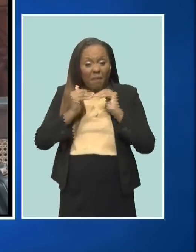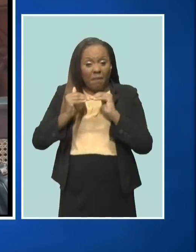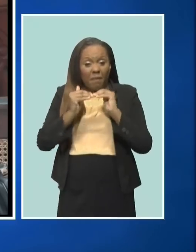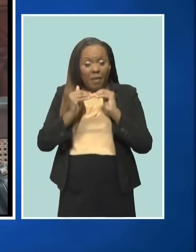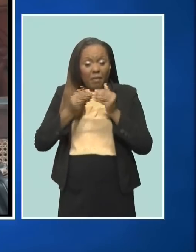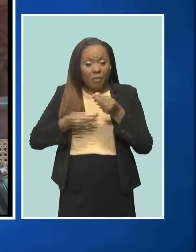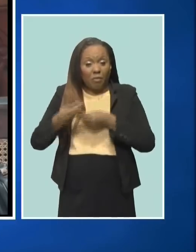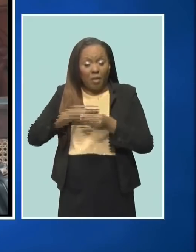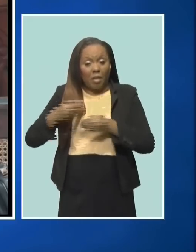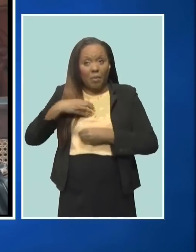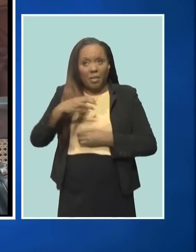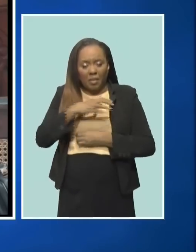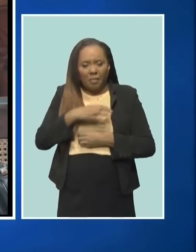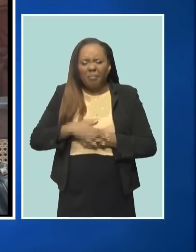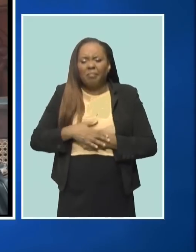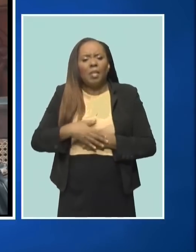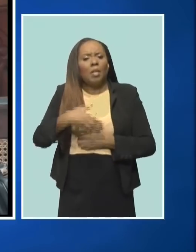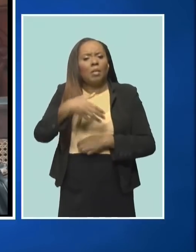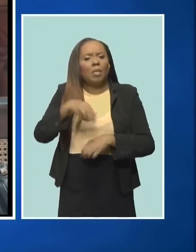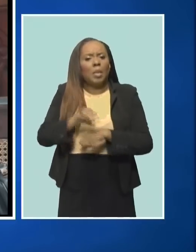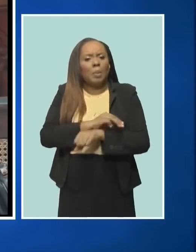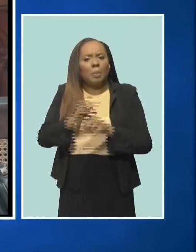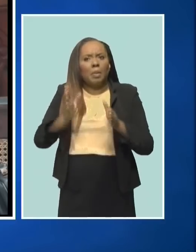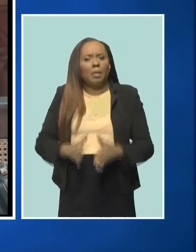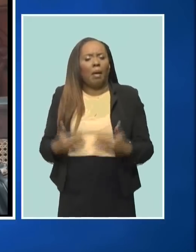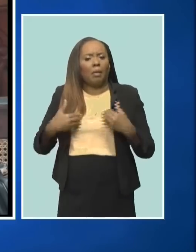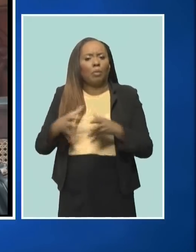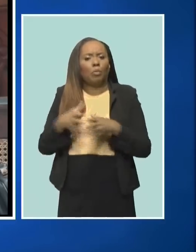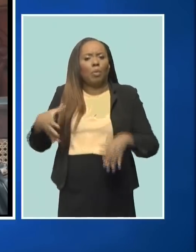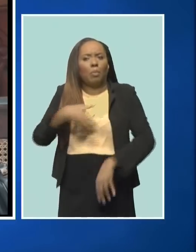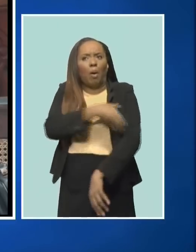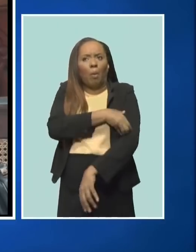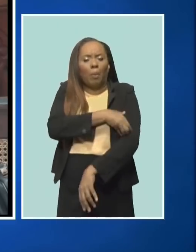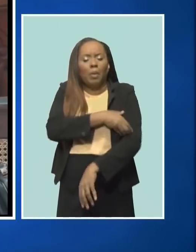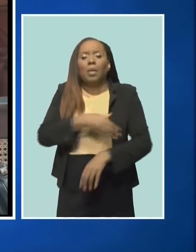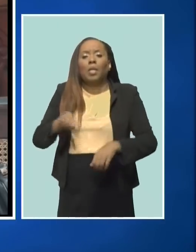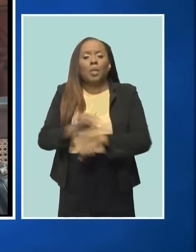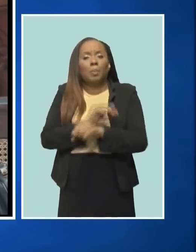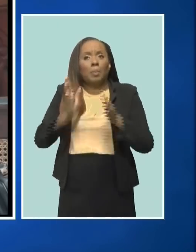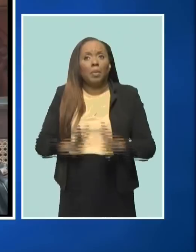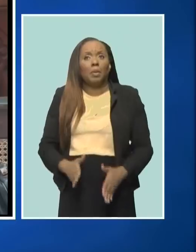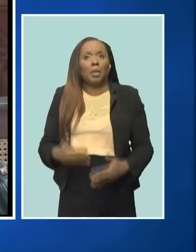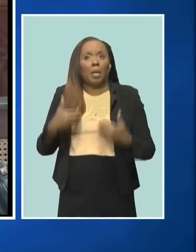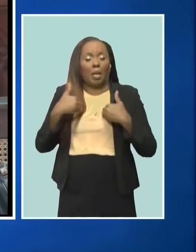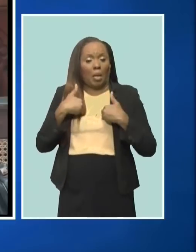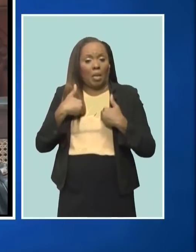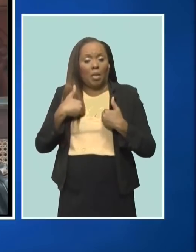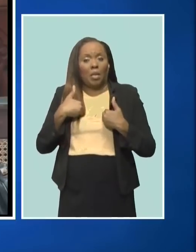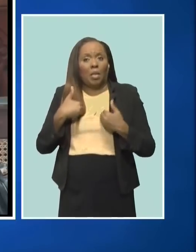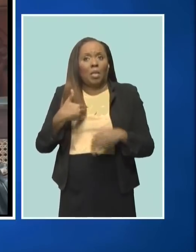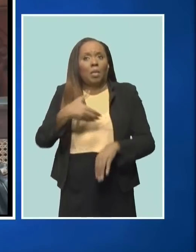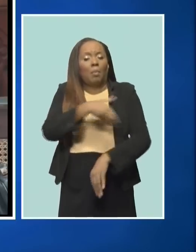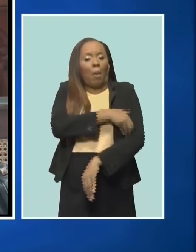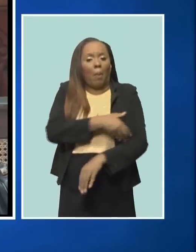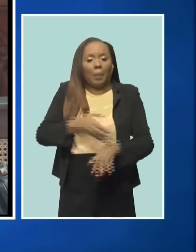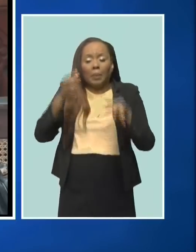minister. The minister under this act has been given the power to